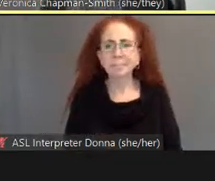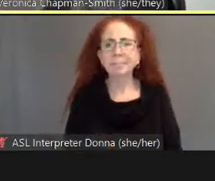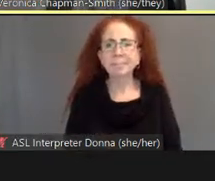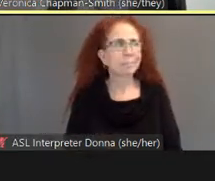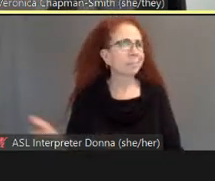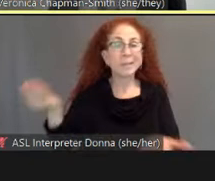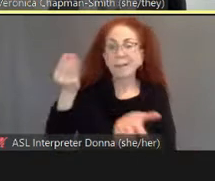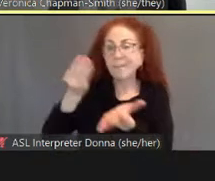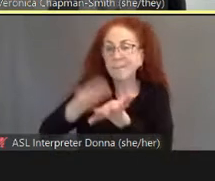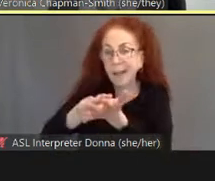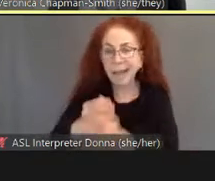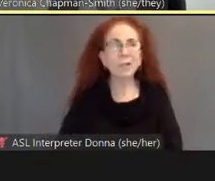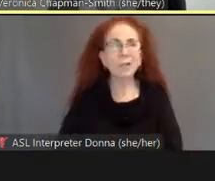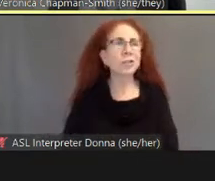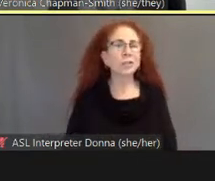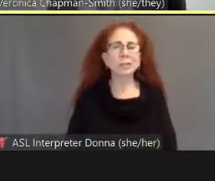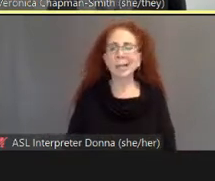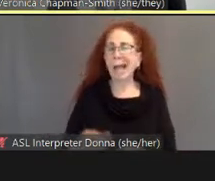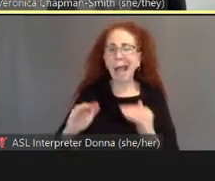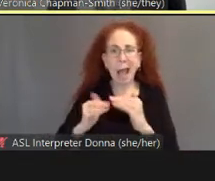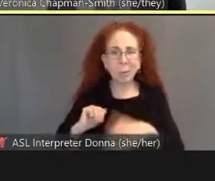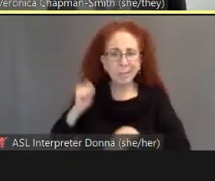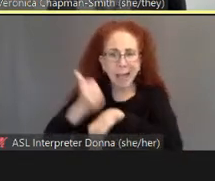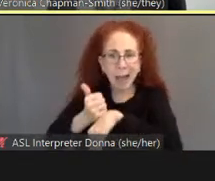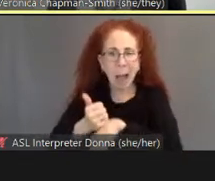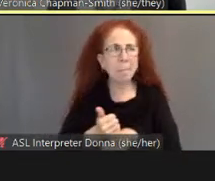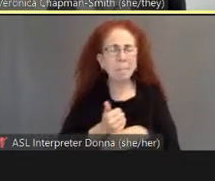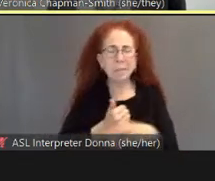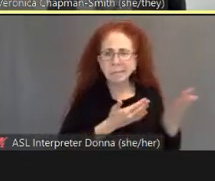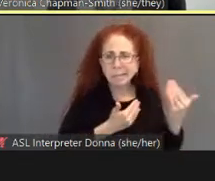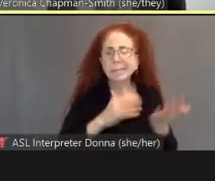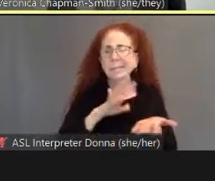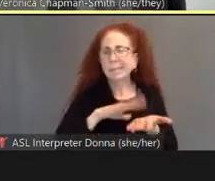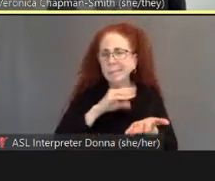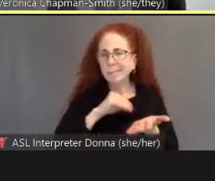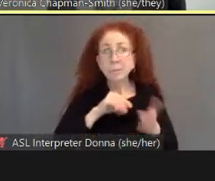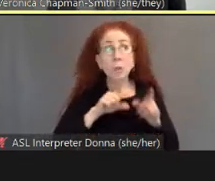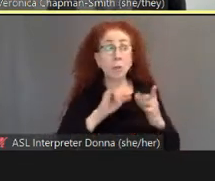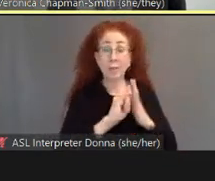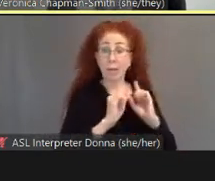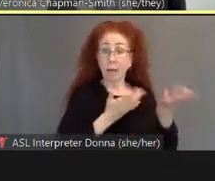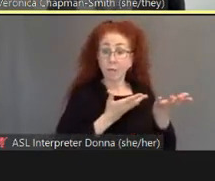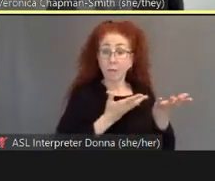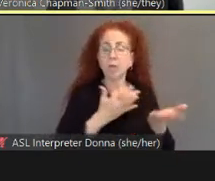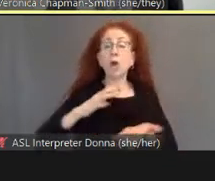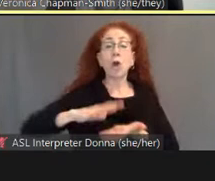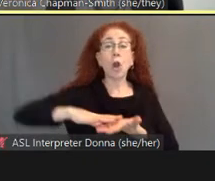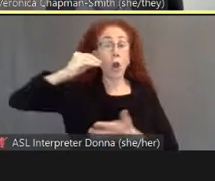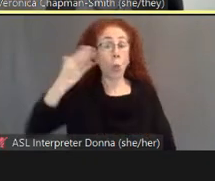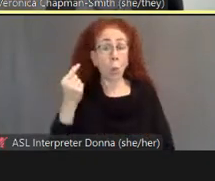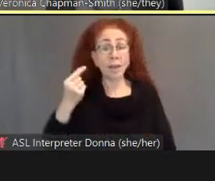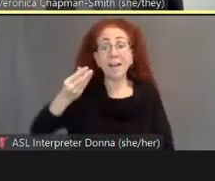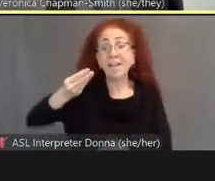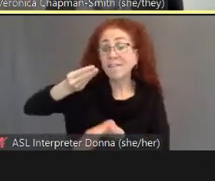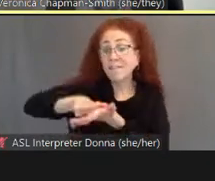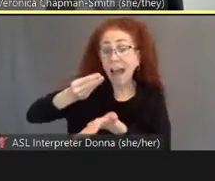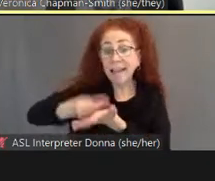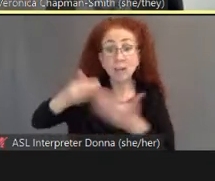financial implications for us starting one. During this conversation, what we learned was that the financial cost was